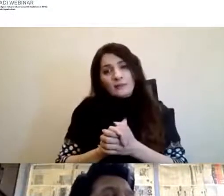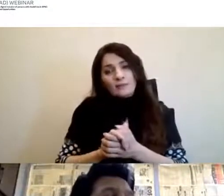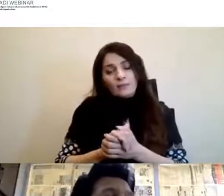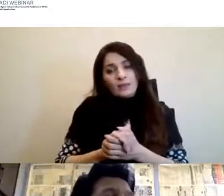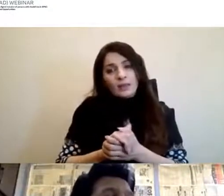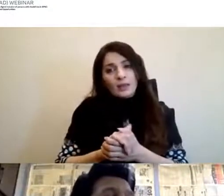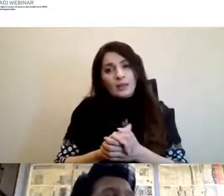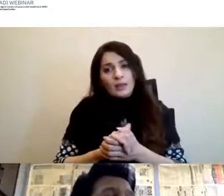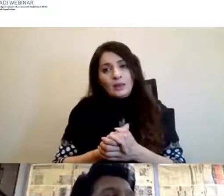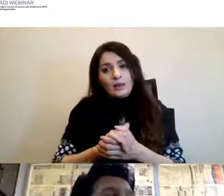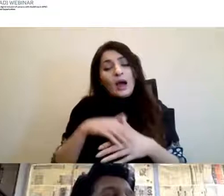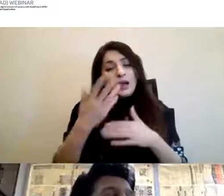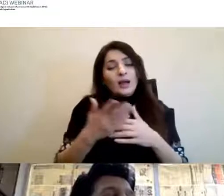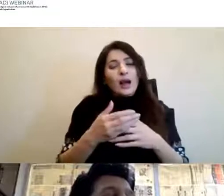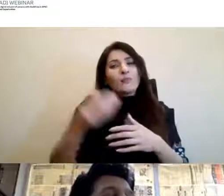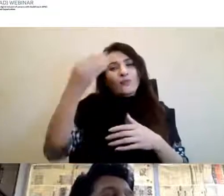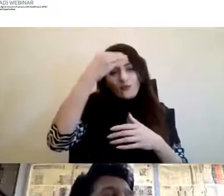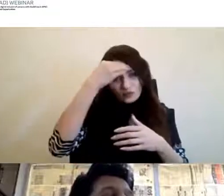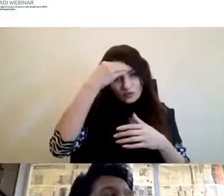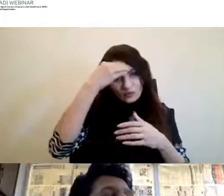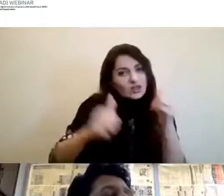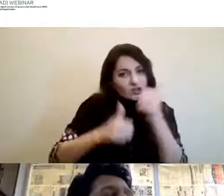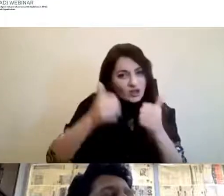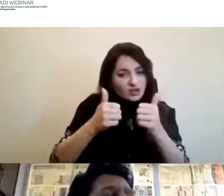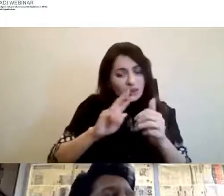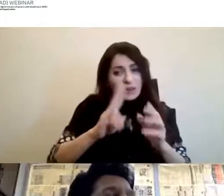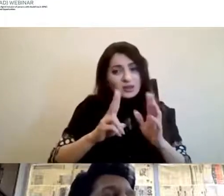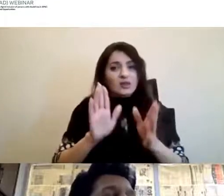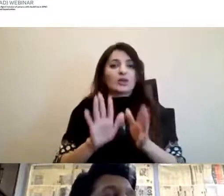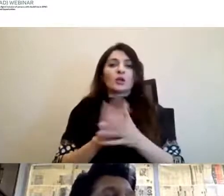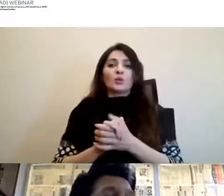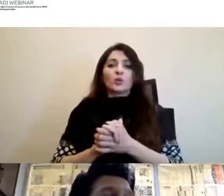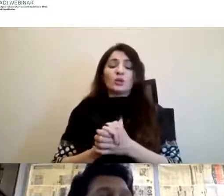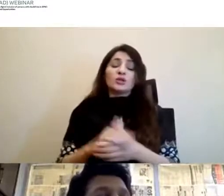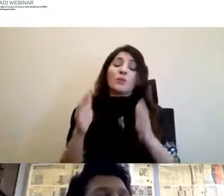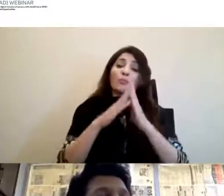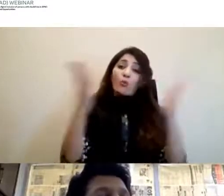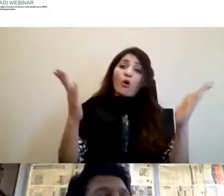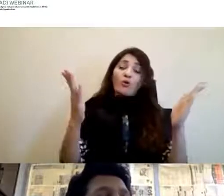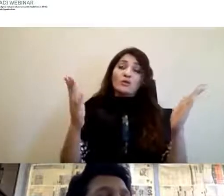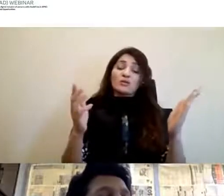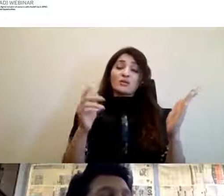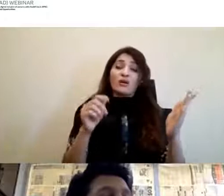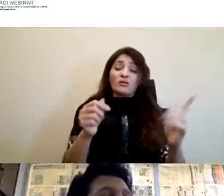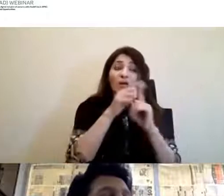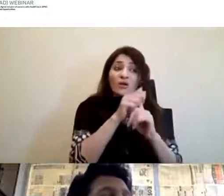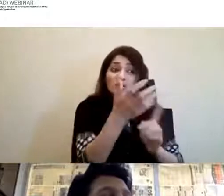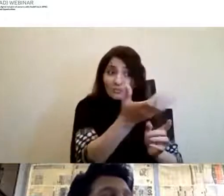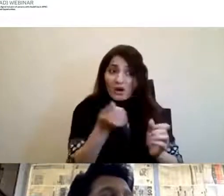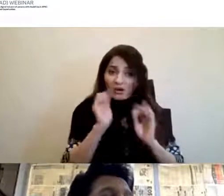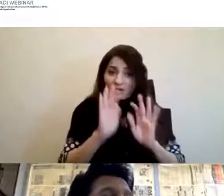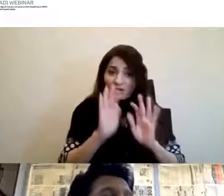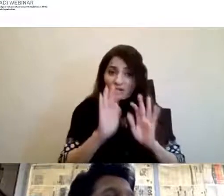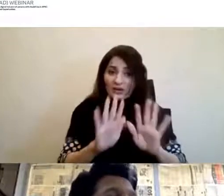the challenges particularly faced by the hearing community, there's a huge demand. And I would love to ask from